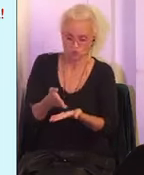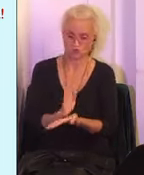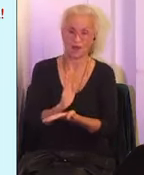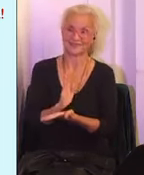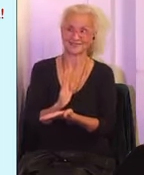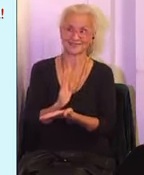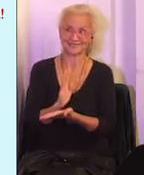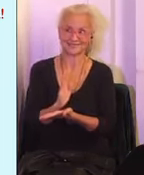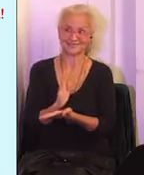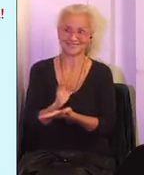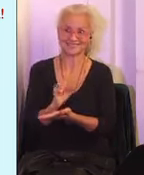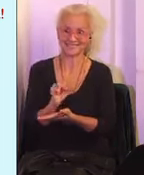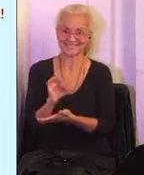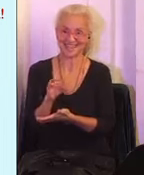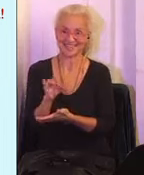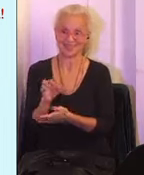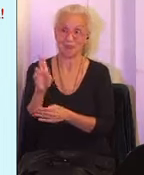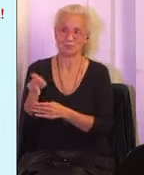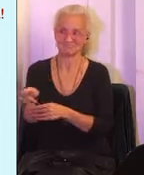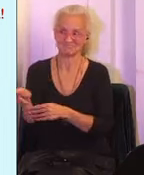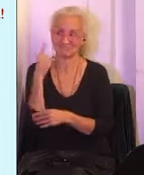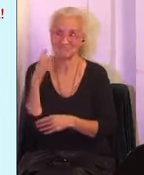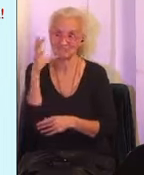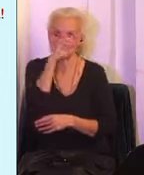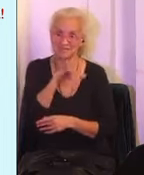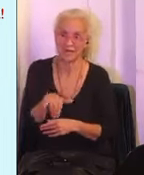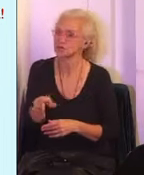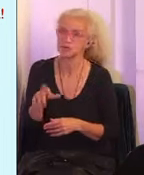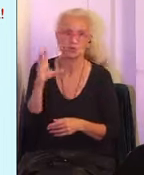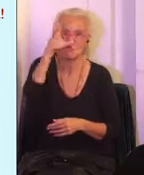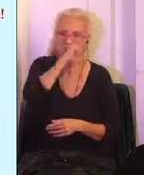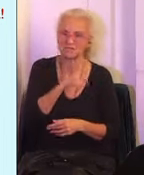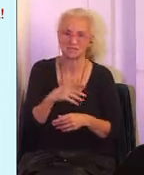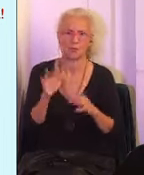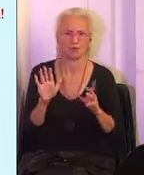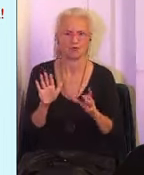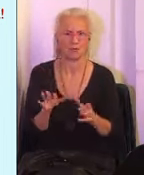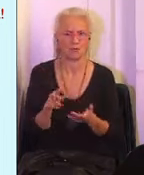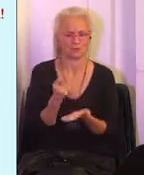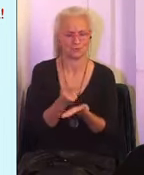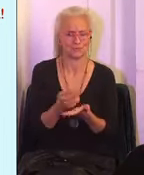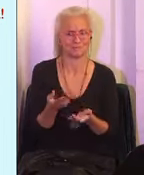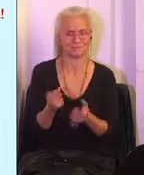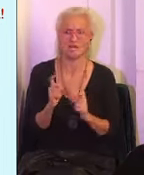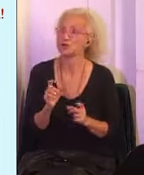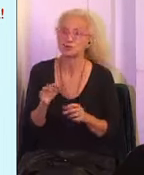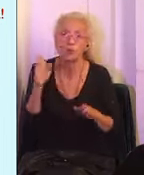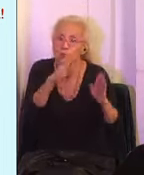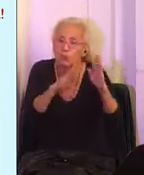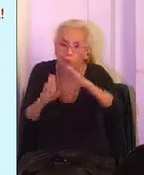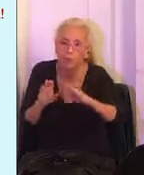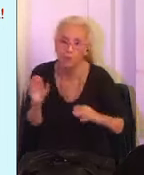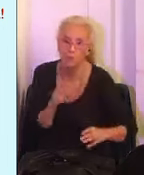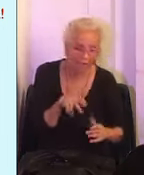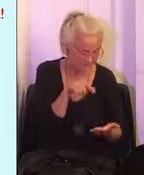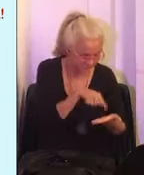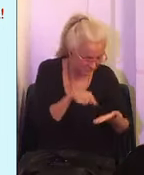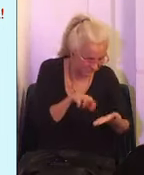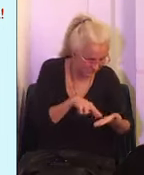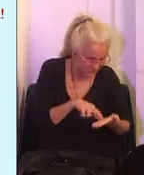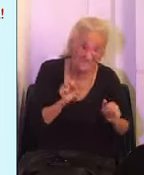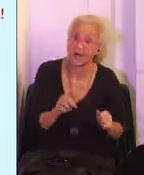up. And if you have been missing that, you have been missing a great treat. But don't worry, you can go back and look at it, because they